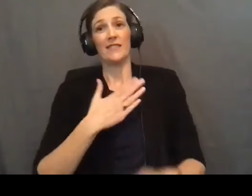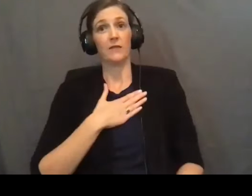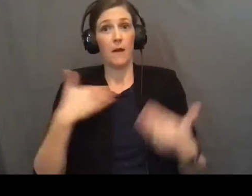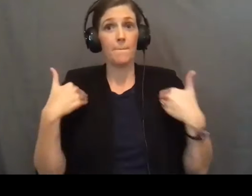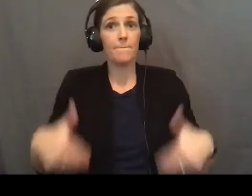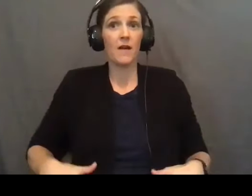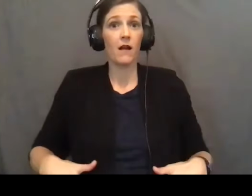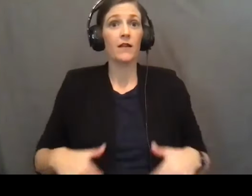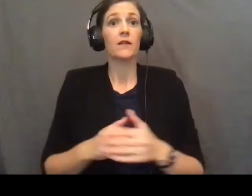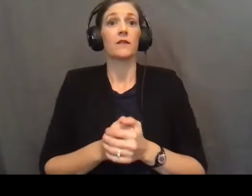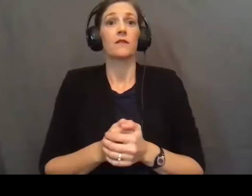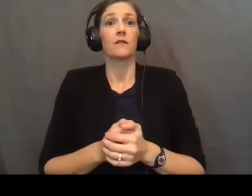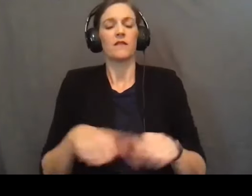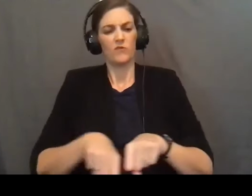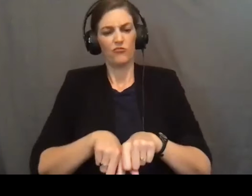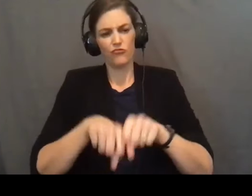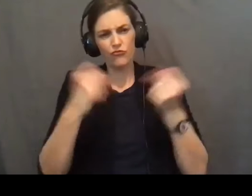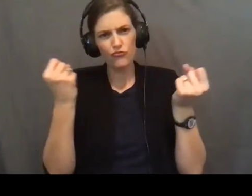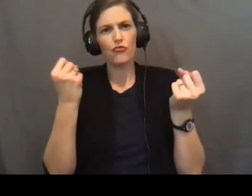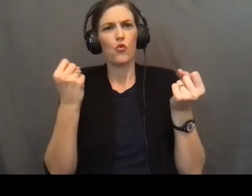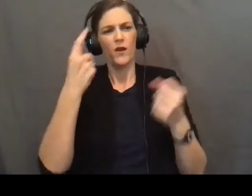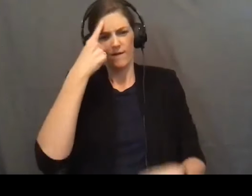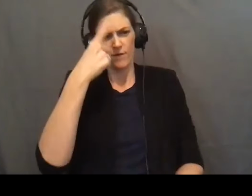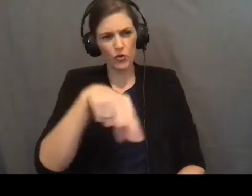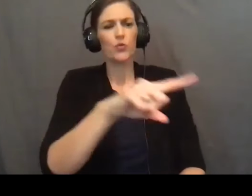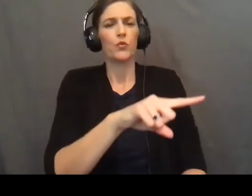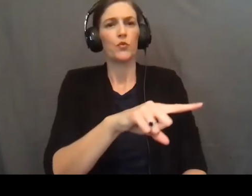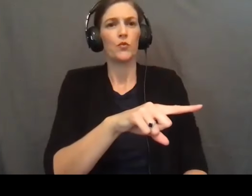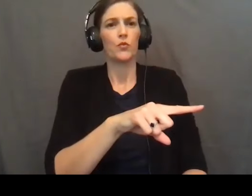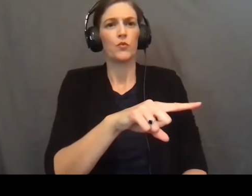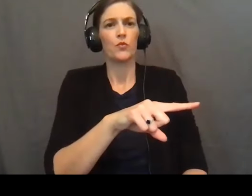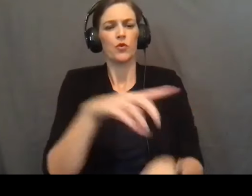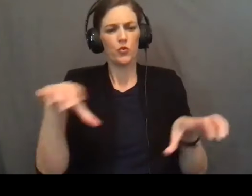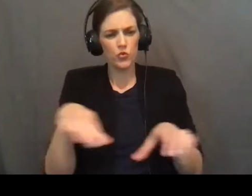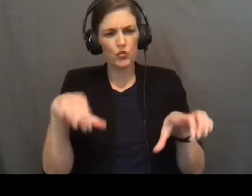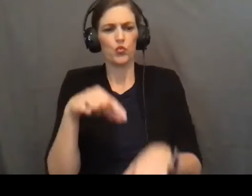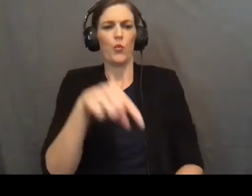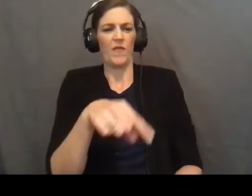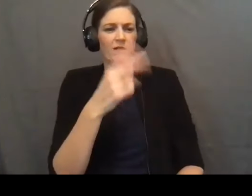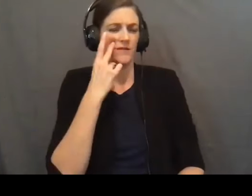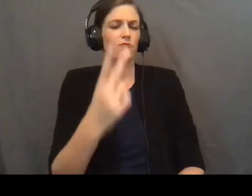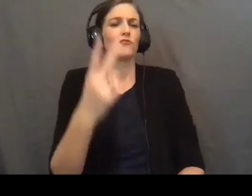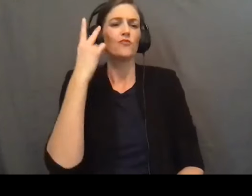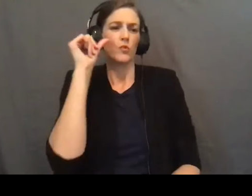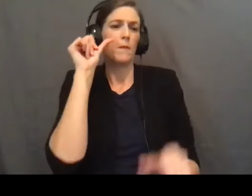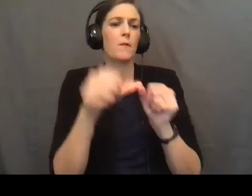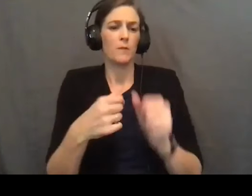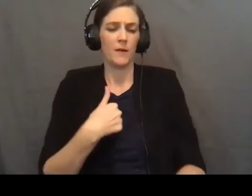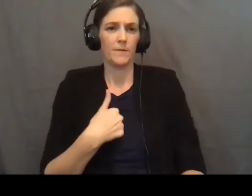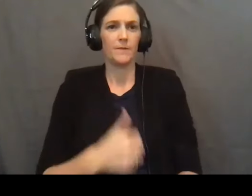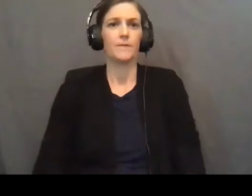body It's broken For you Do this in remembrance Of me